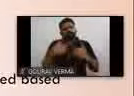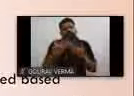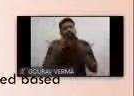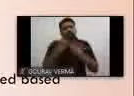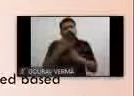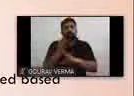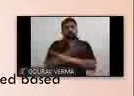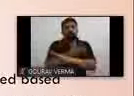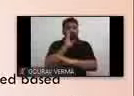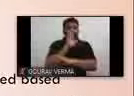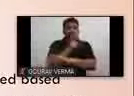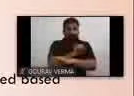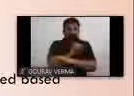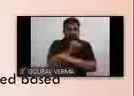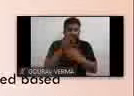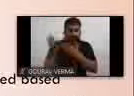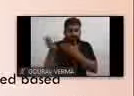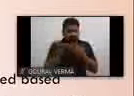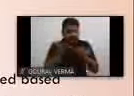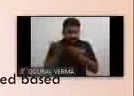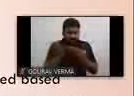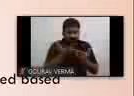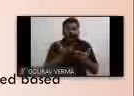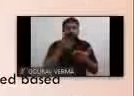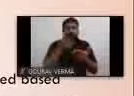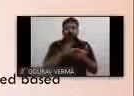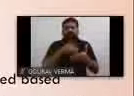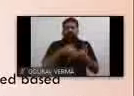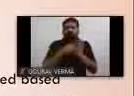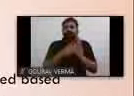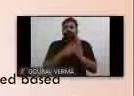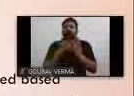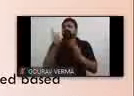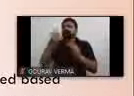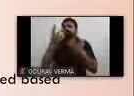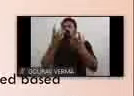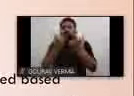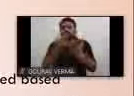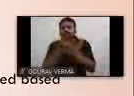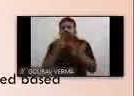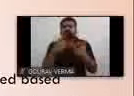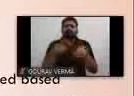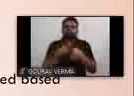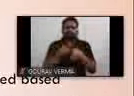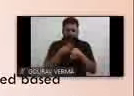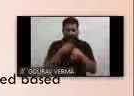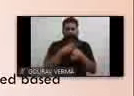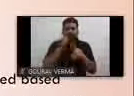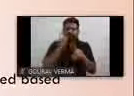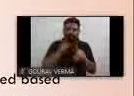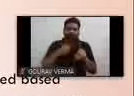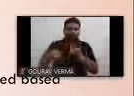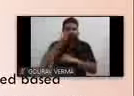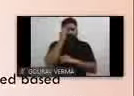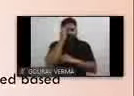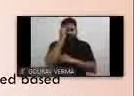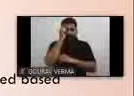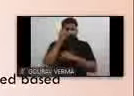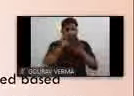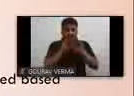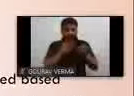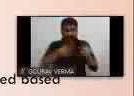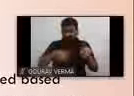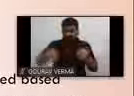intervention services are those need-based services. This also we have to understand. Because each child is so